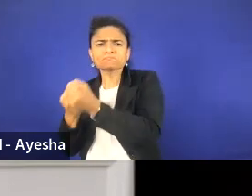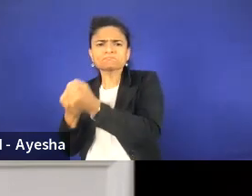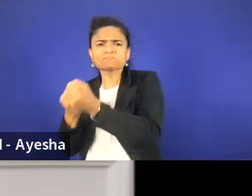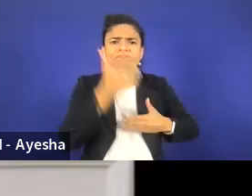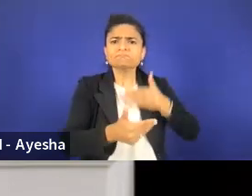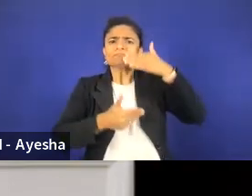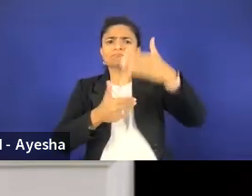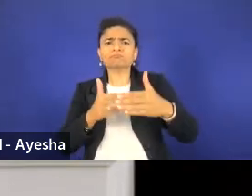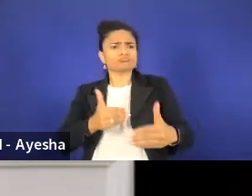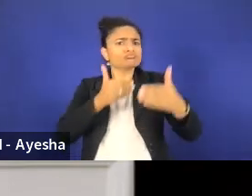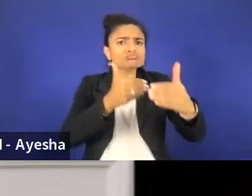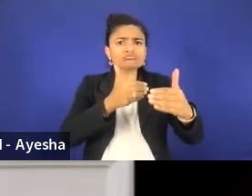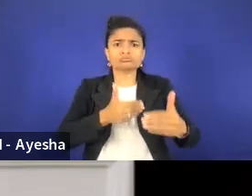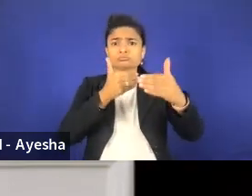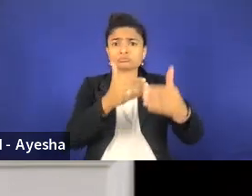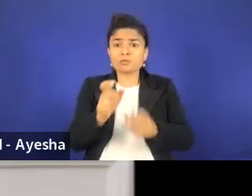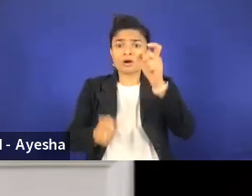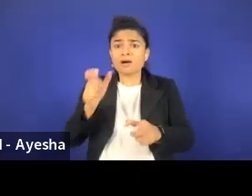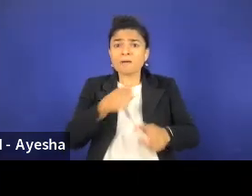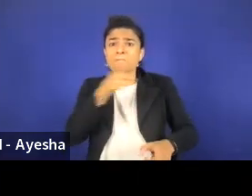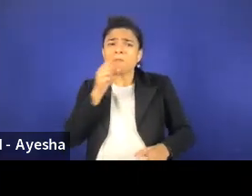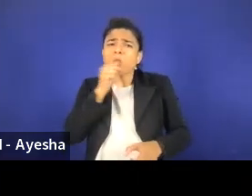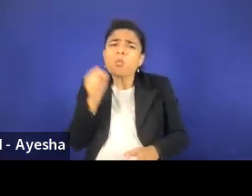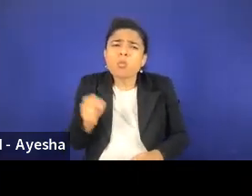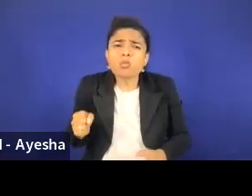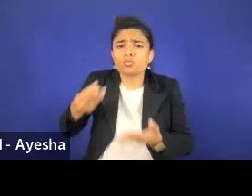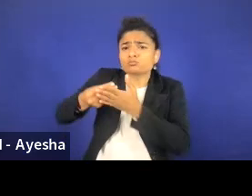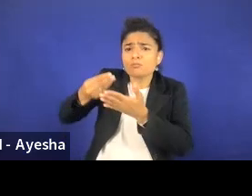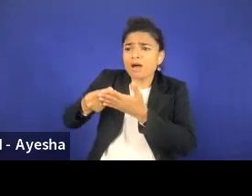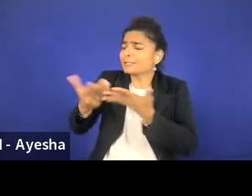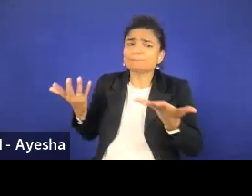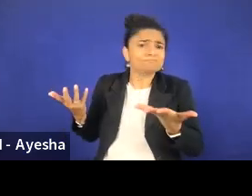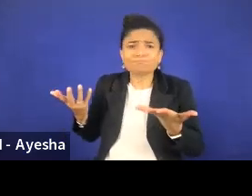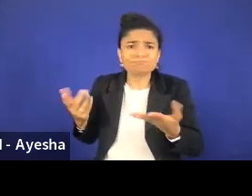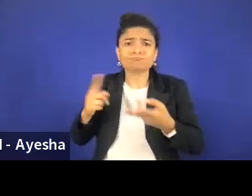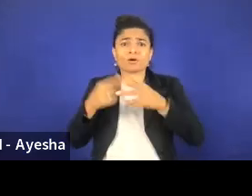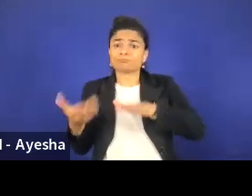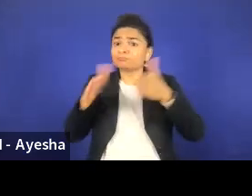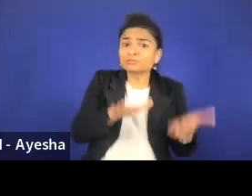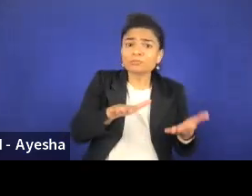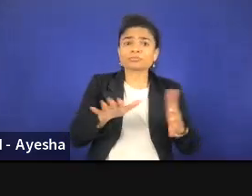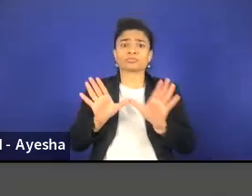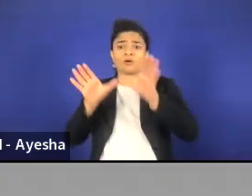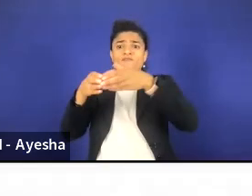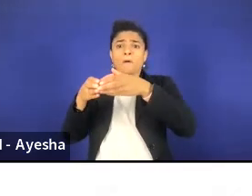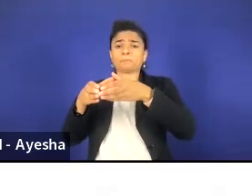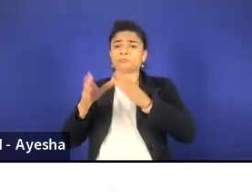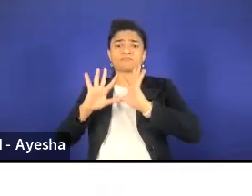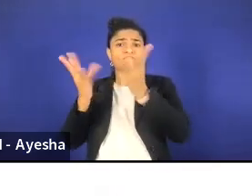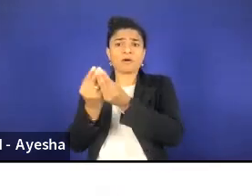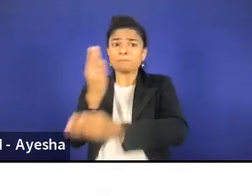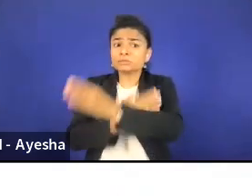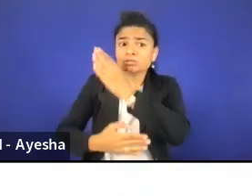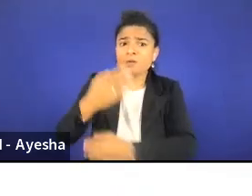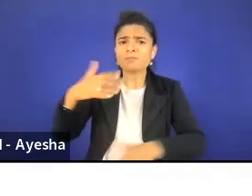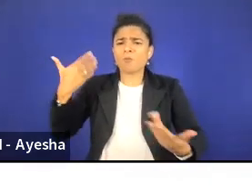having a chronic illness, or were single parents. Around the year 2009, the existing schemes were